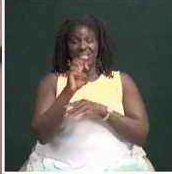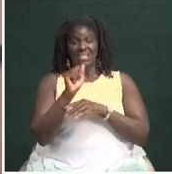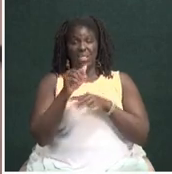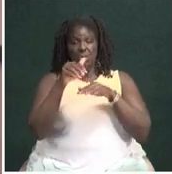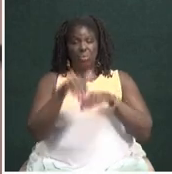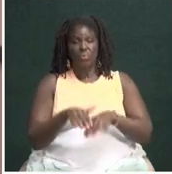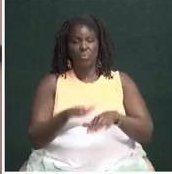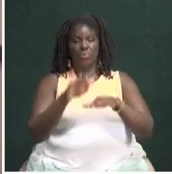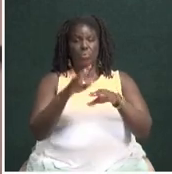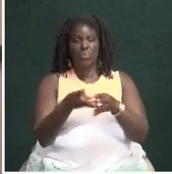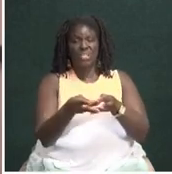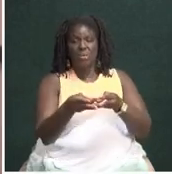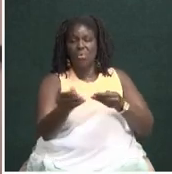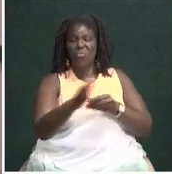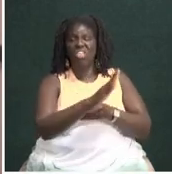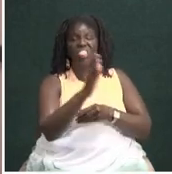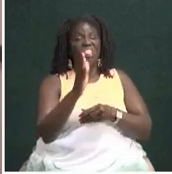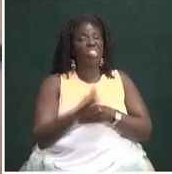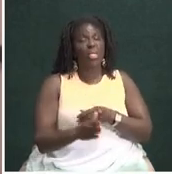skilled sailors now.